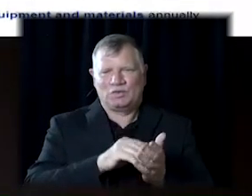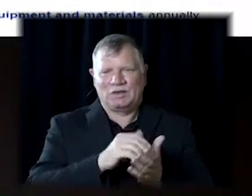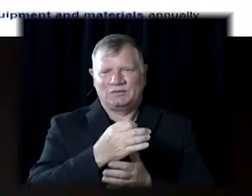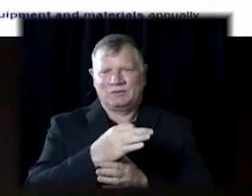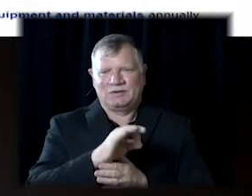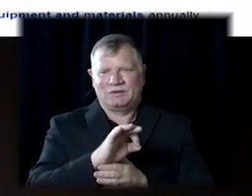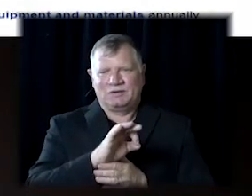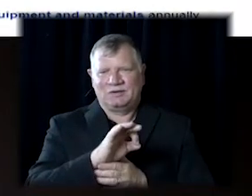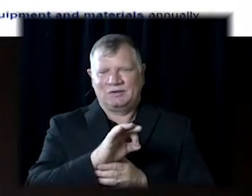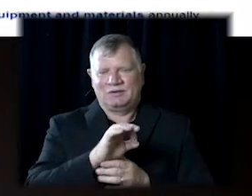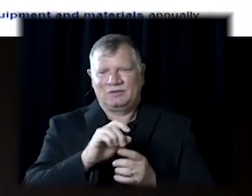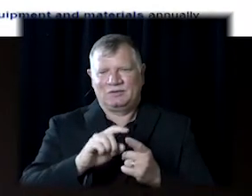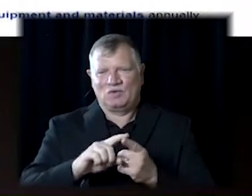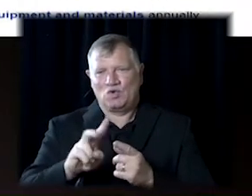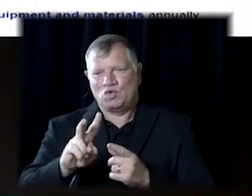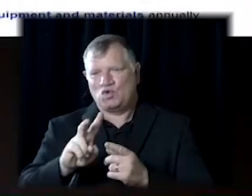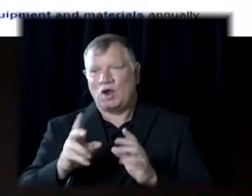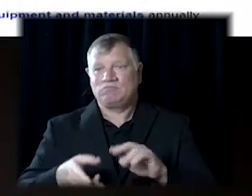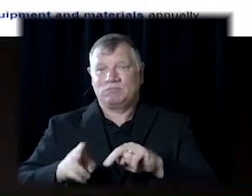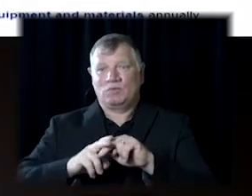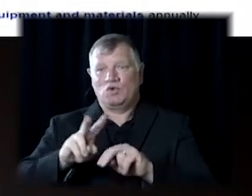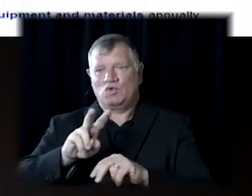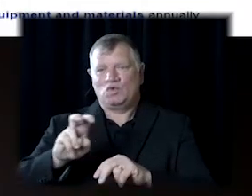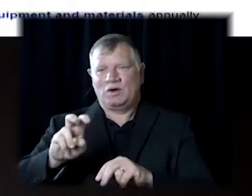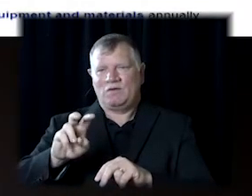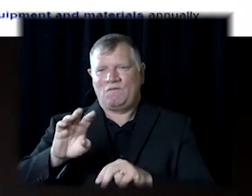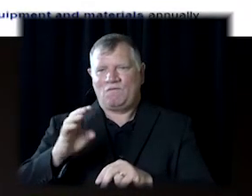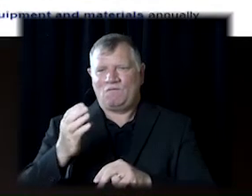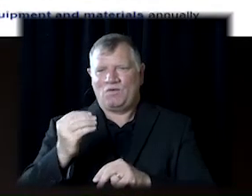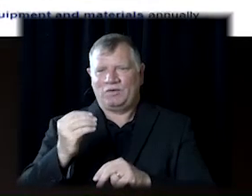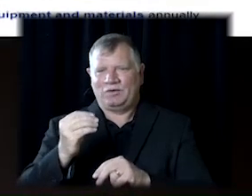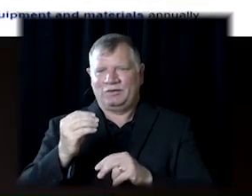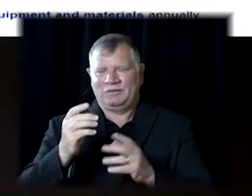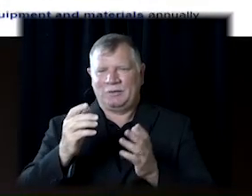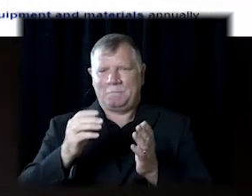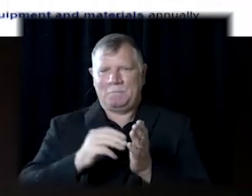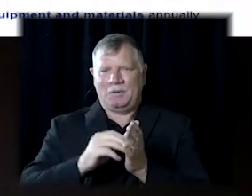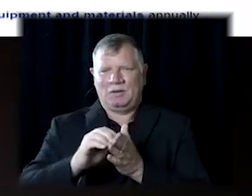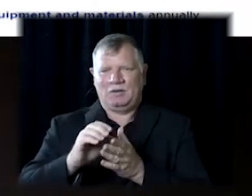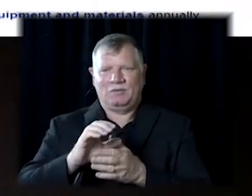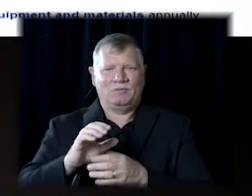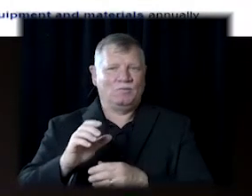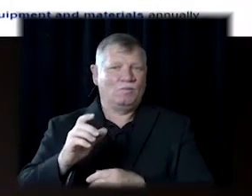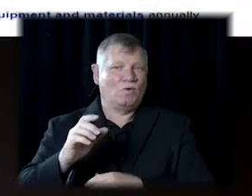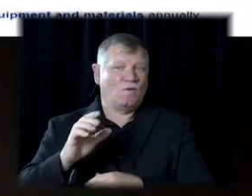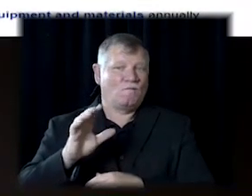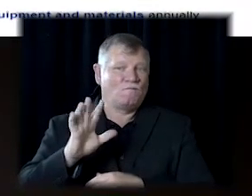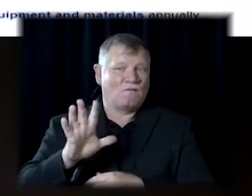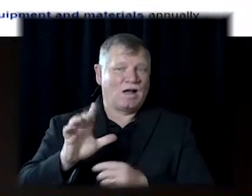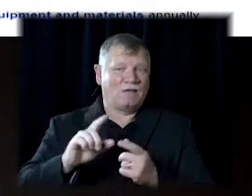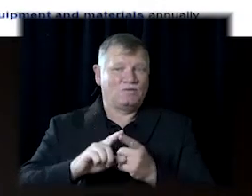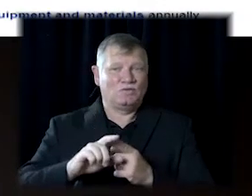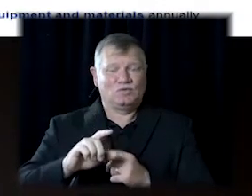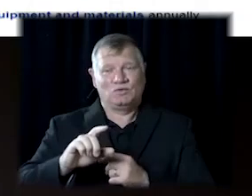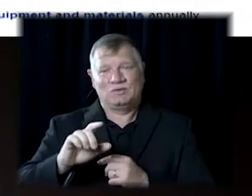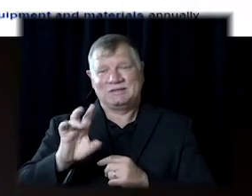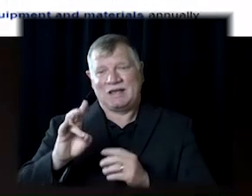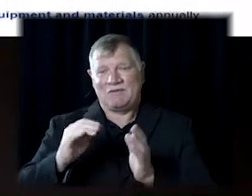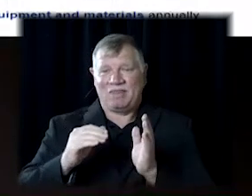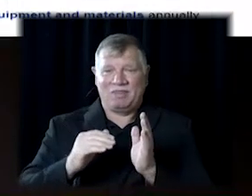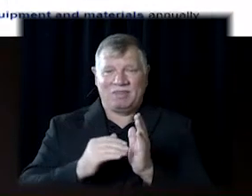to $214 million available, the equivalent of some 5,000 to 7,000 full tuition scholarships per